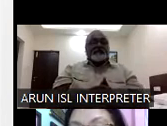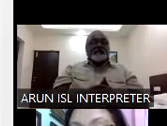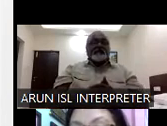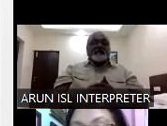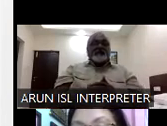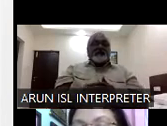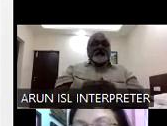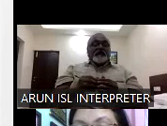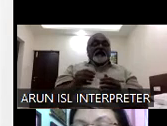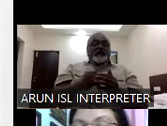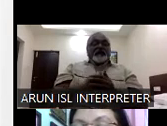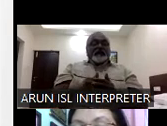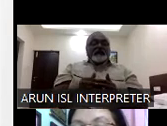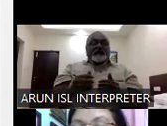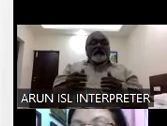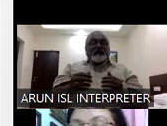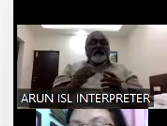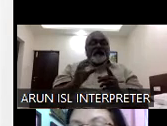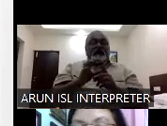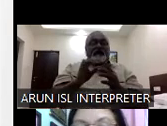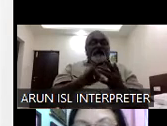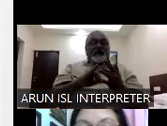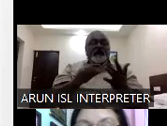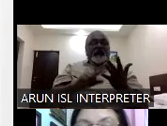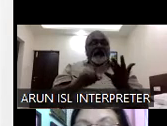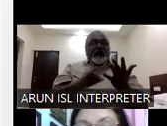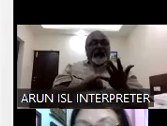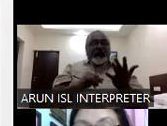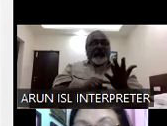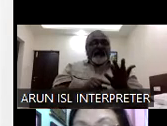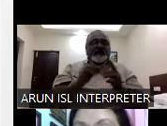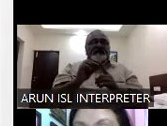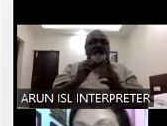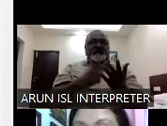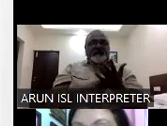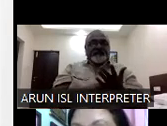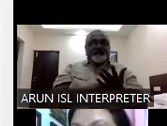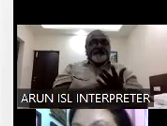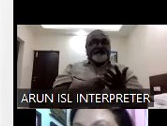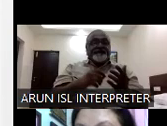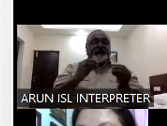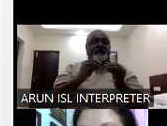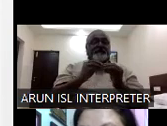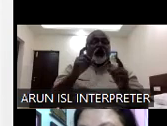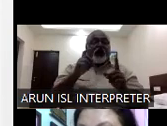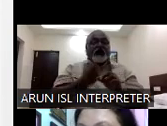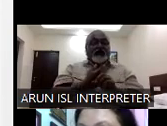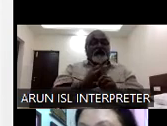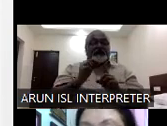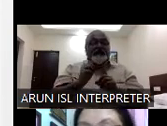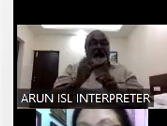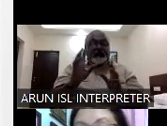is constitutes of district panchayat, block panchayat, and the gram panchayat, which is the least,